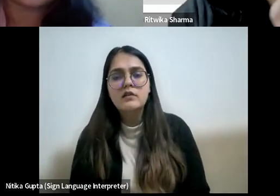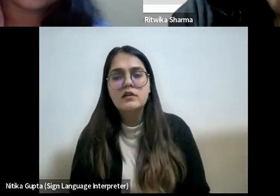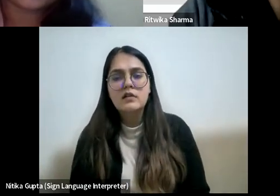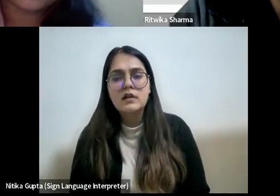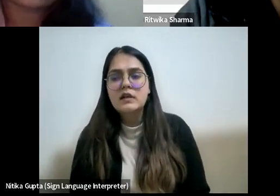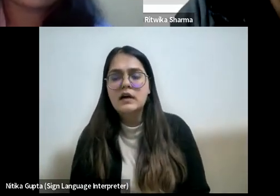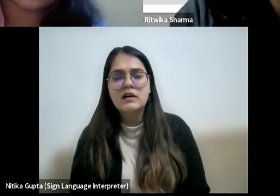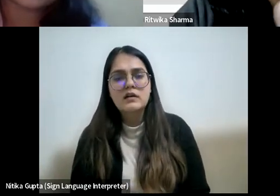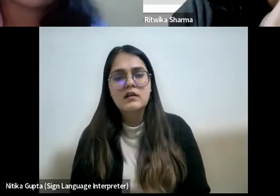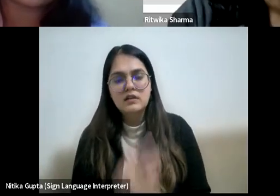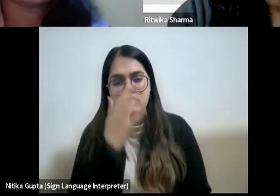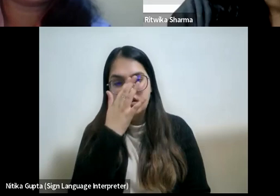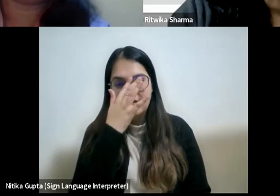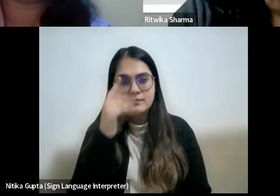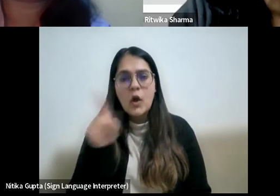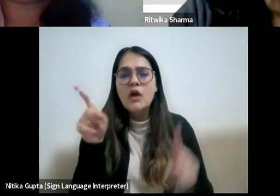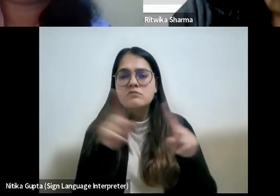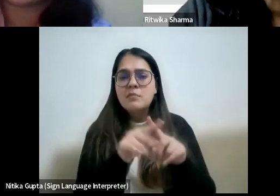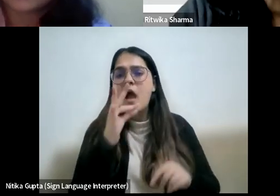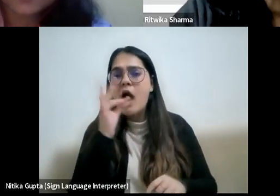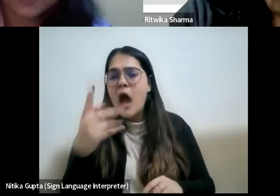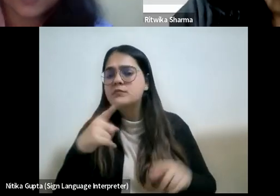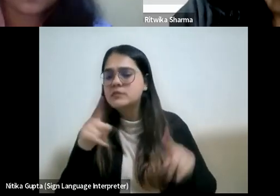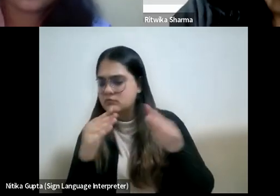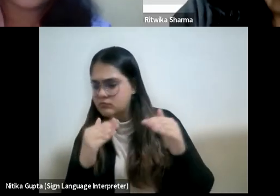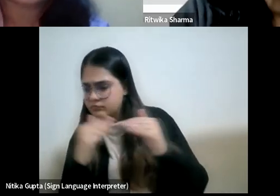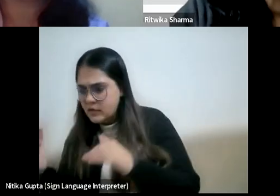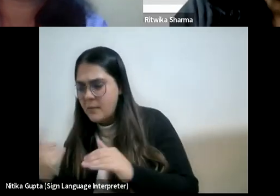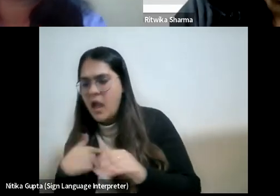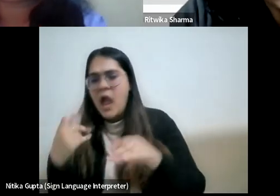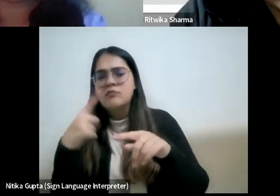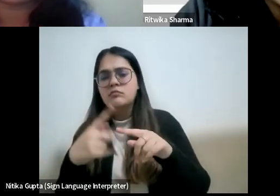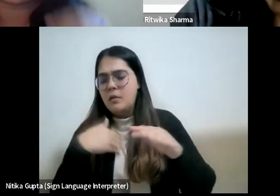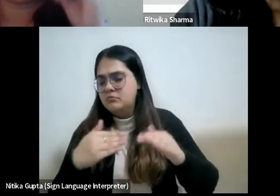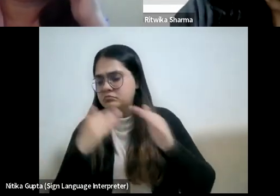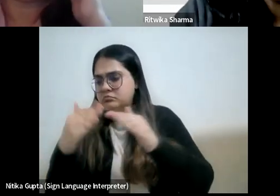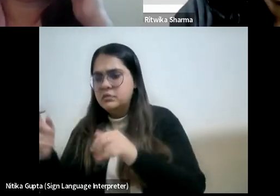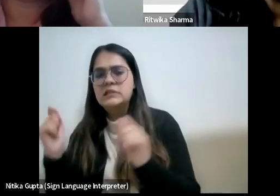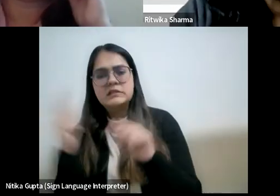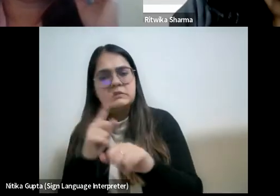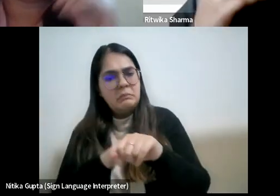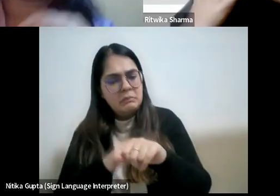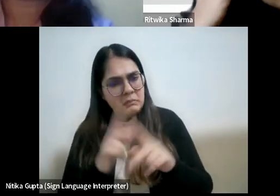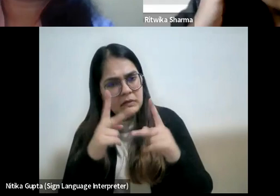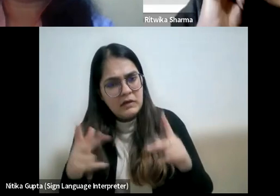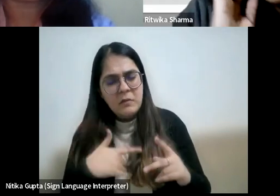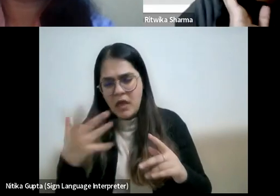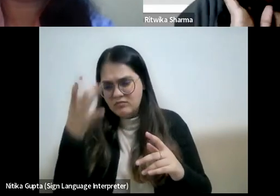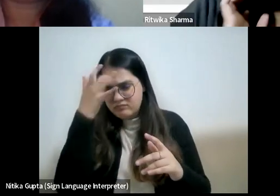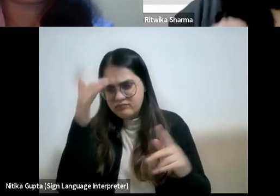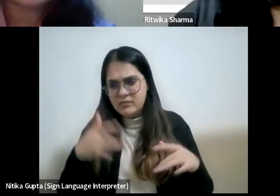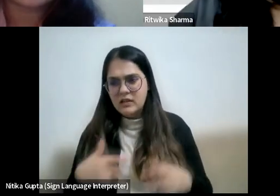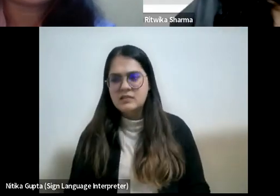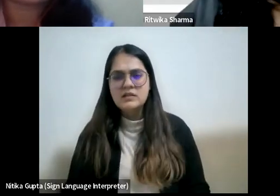as we hear, they have asked for an extension for the 6th time, right? So we are still in a limbo. But what